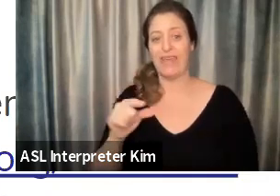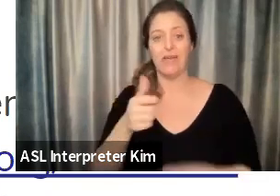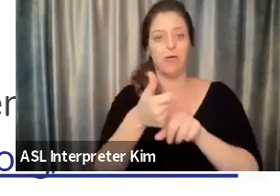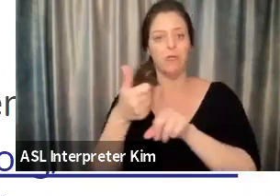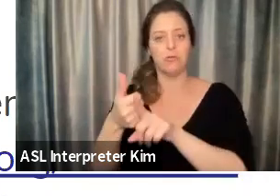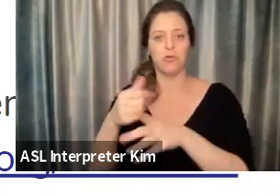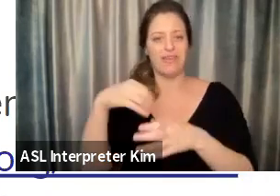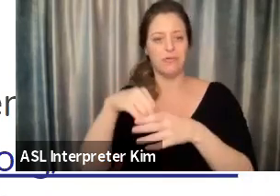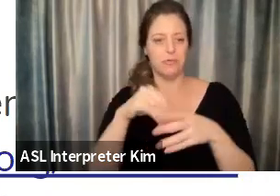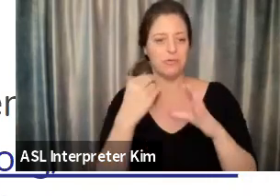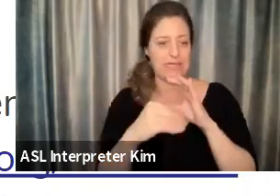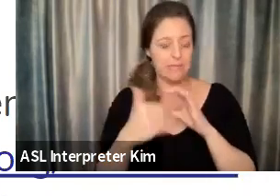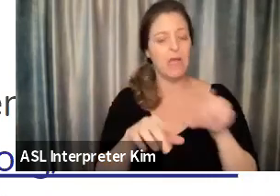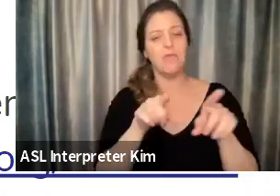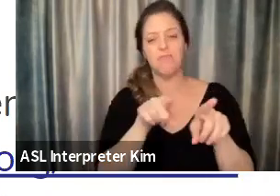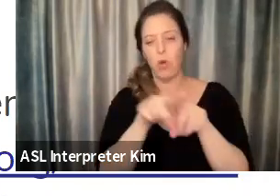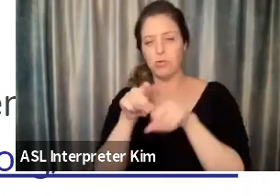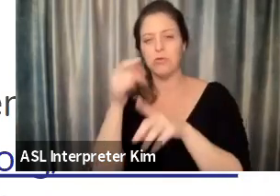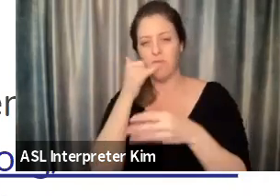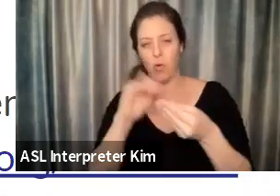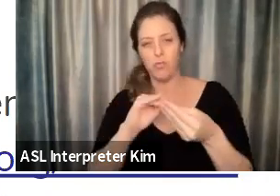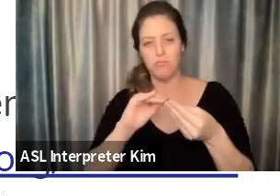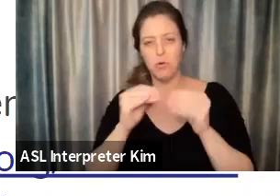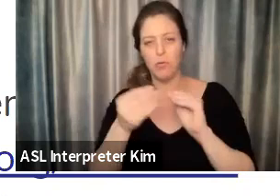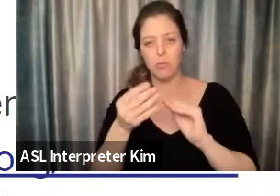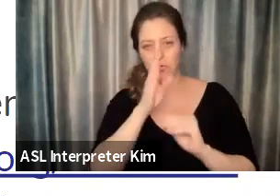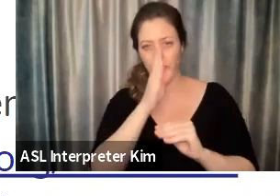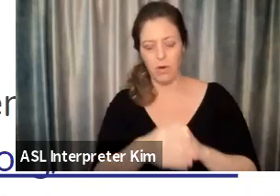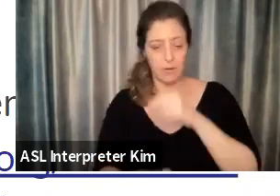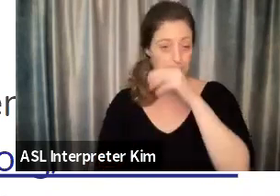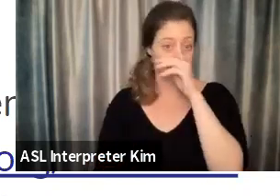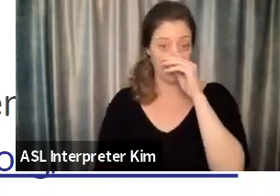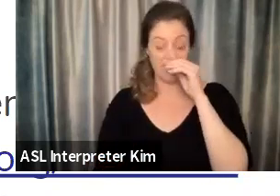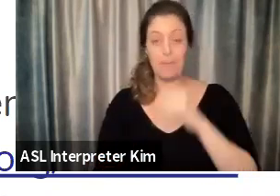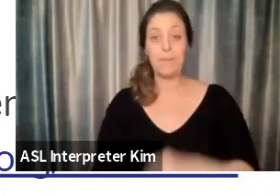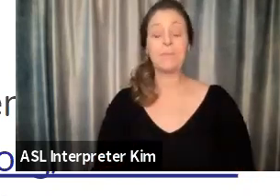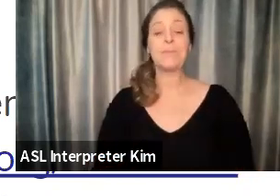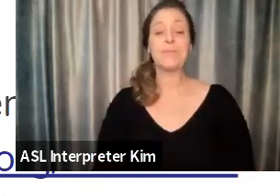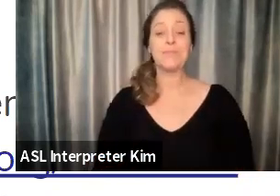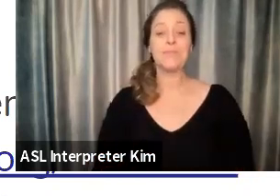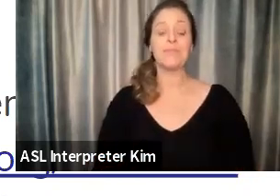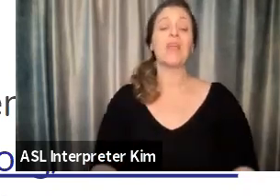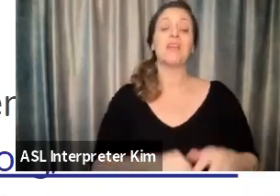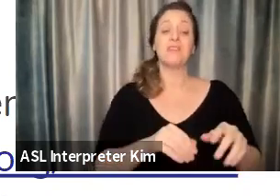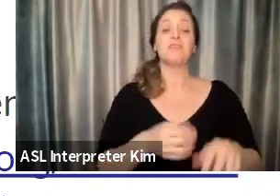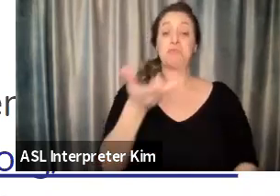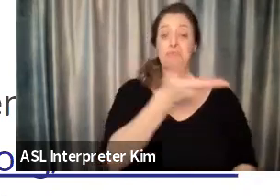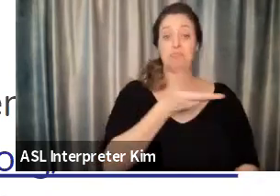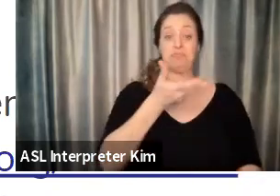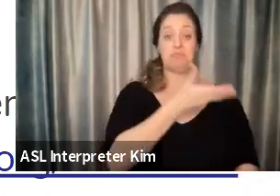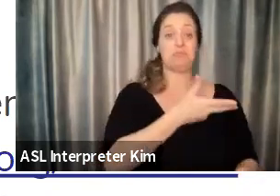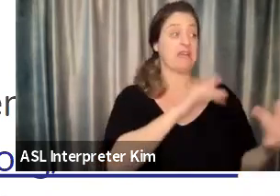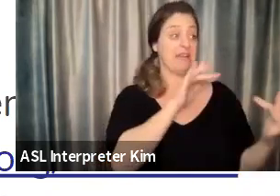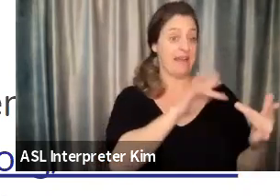as well, along with her direct extension. Additionally, not only do we have those different ways for you to get